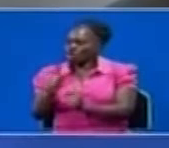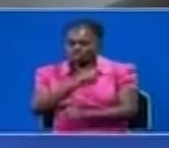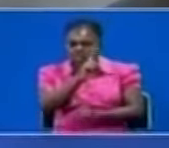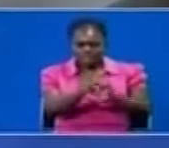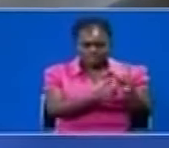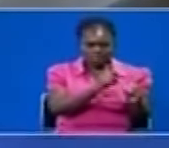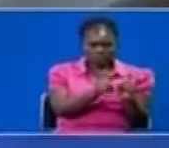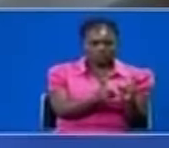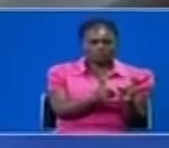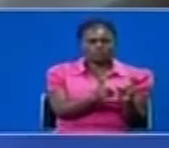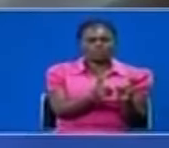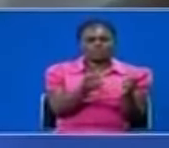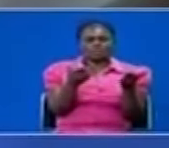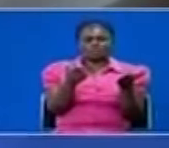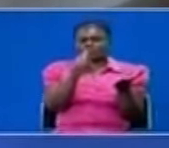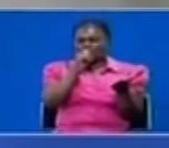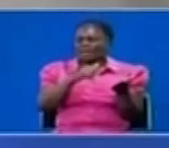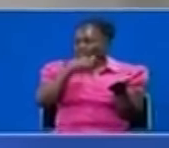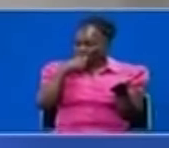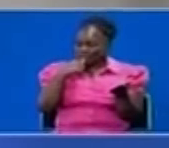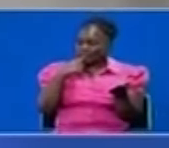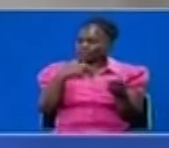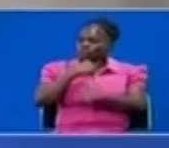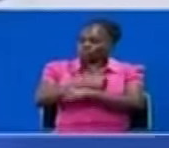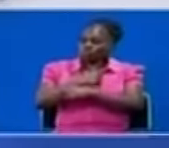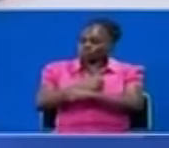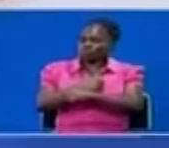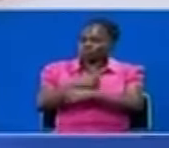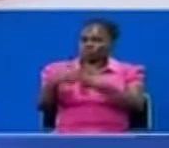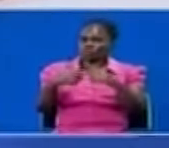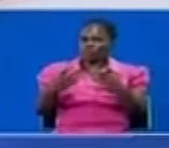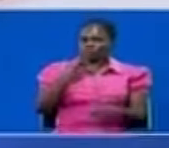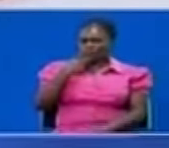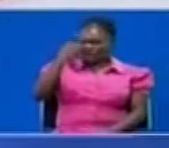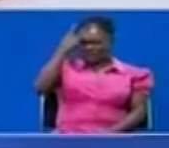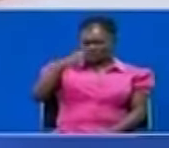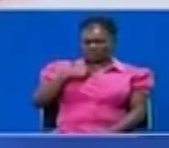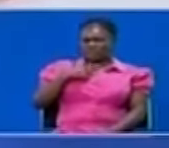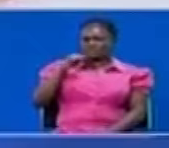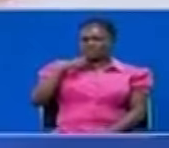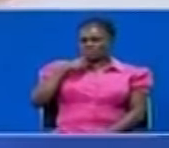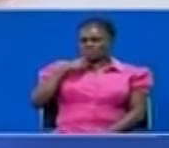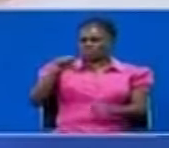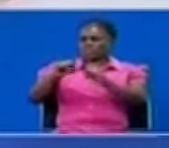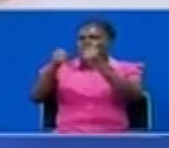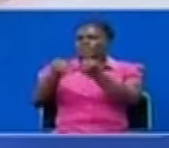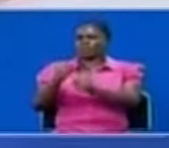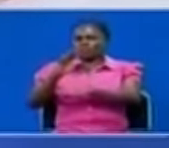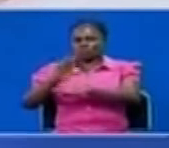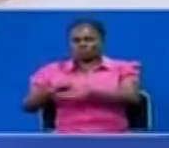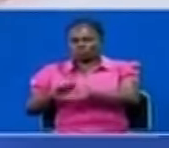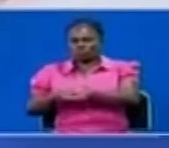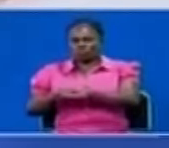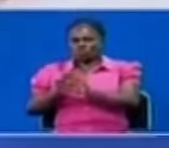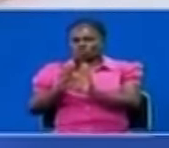summative evaluation, will private schools lose their edge? As a parent, I feel the new system is good because